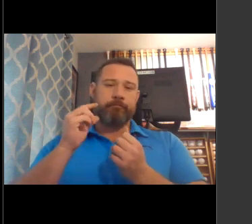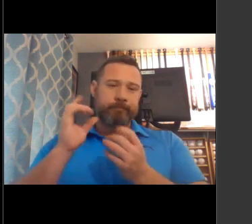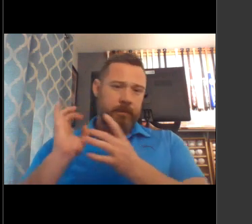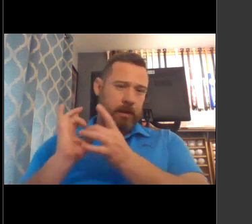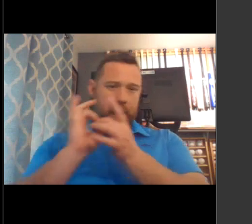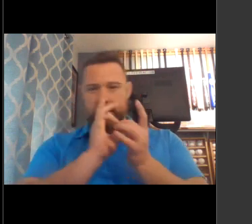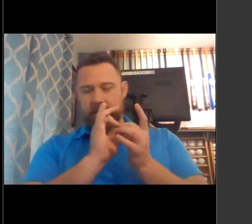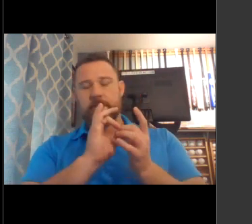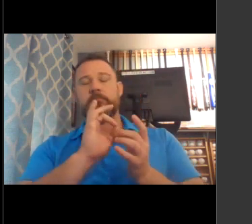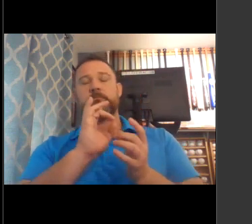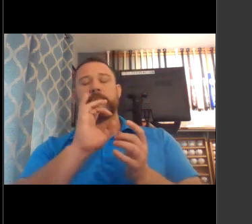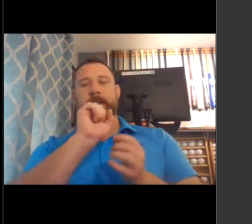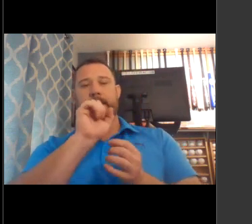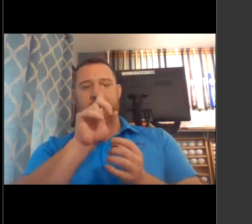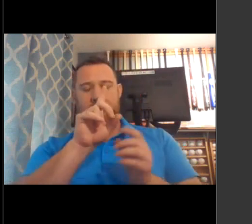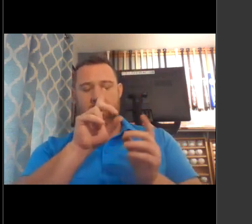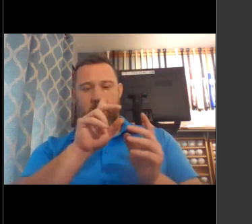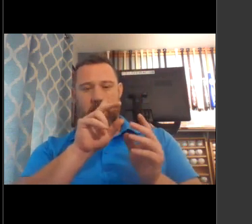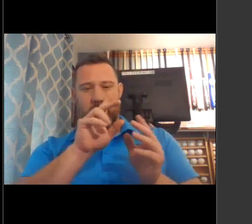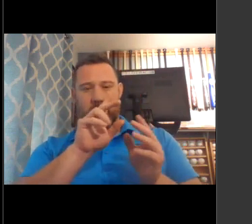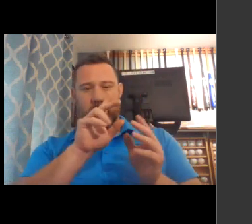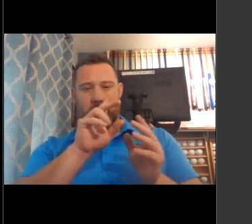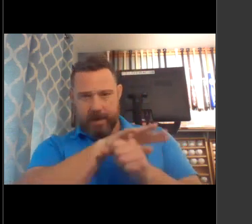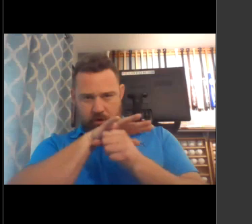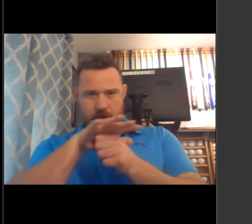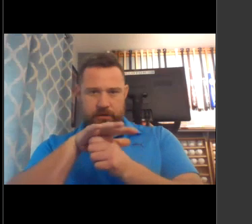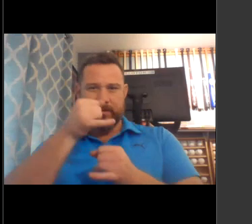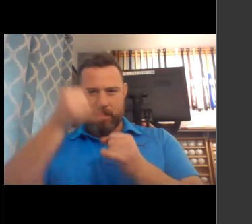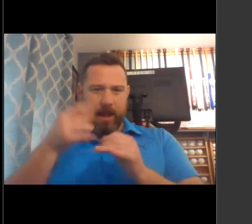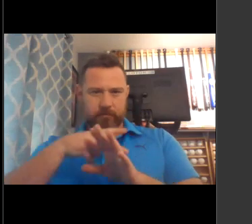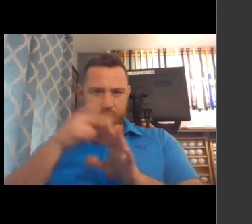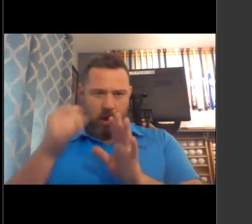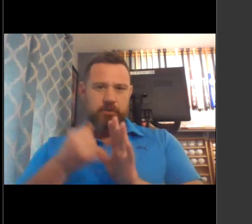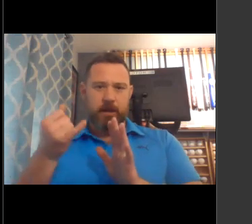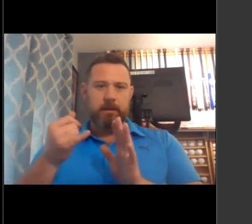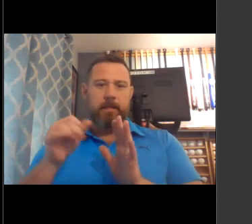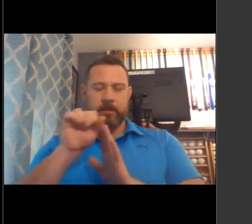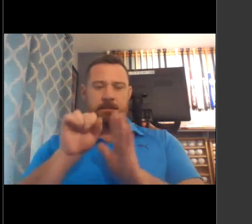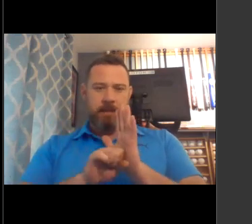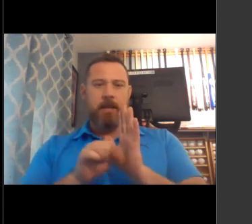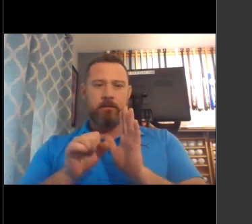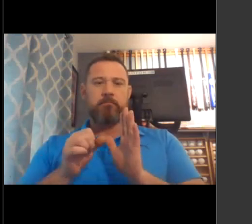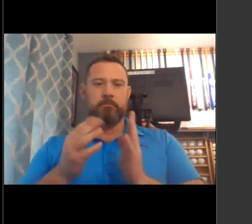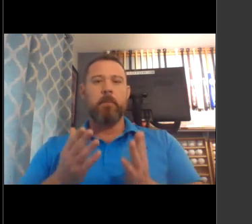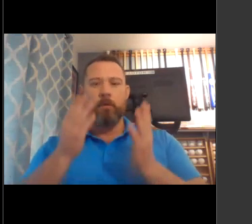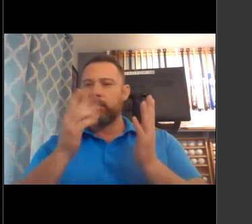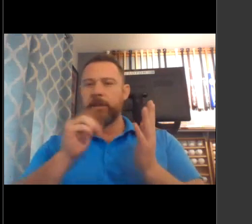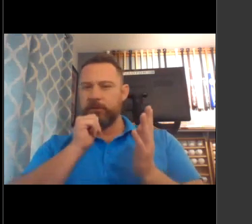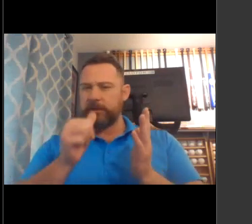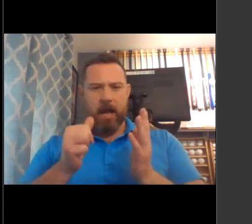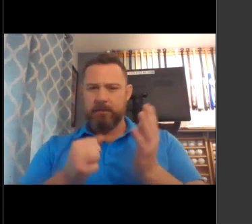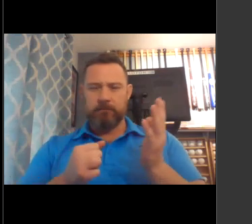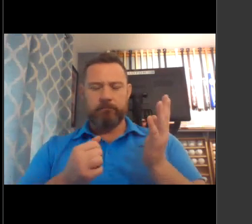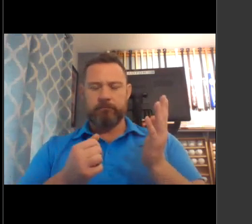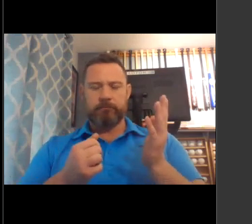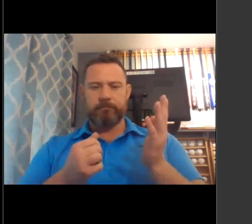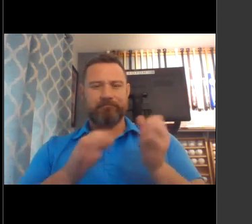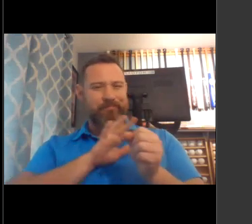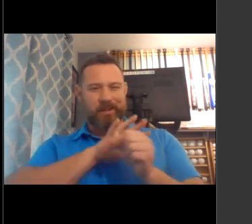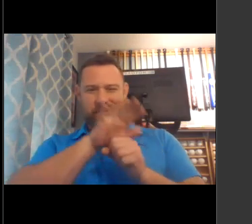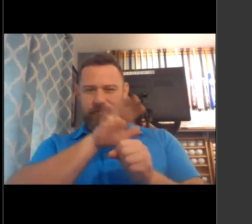San Diego Neighborhoods is the last project recommended in the statewide component. There was not sufficient programming capacity to